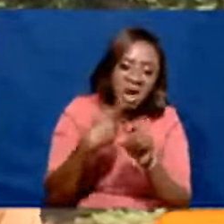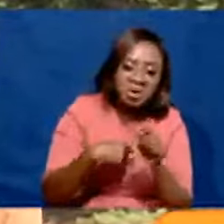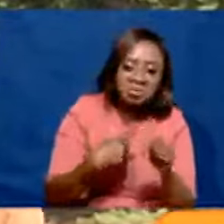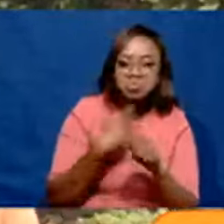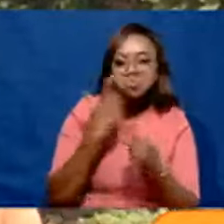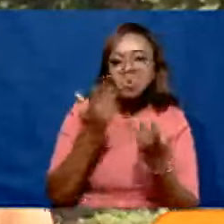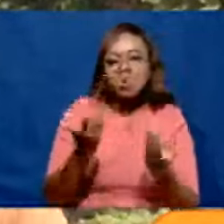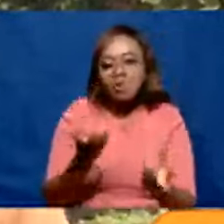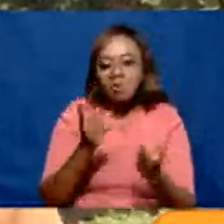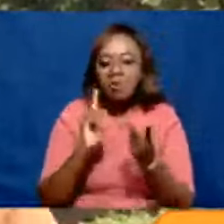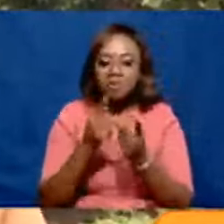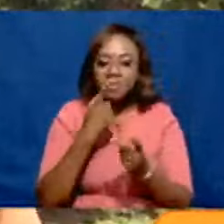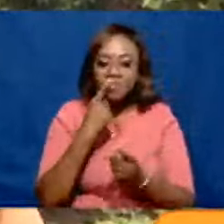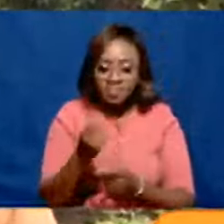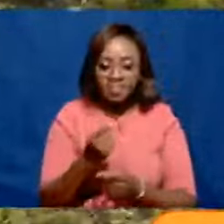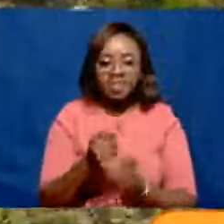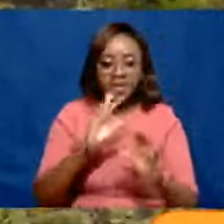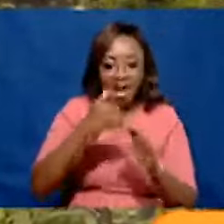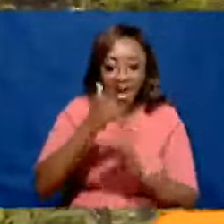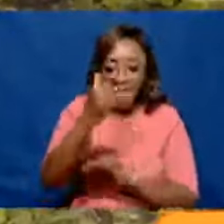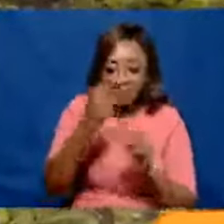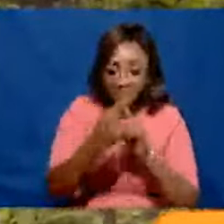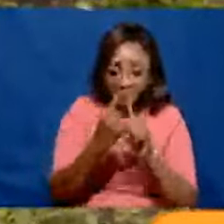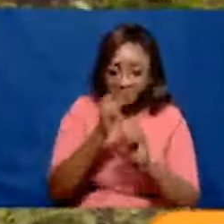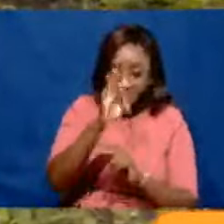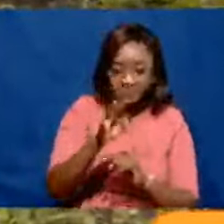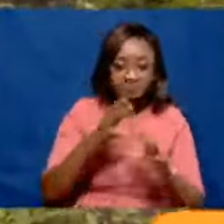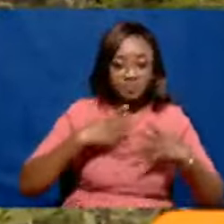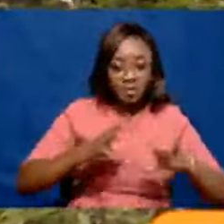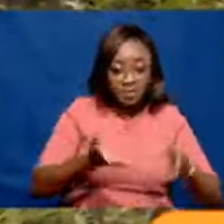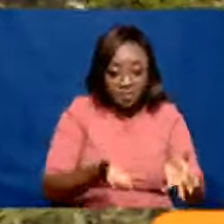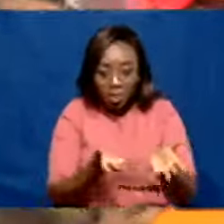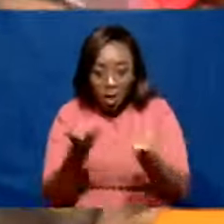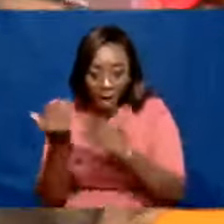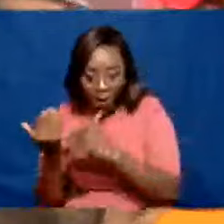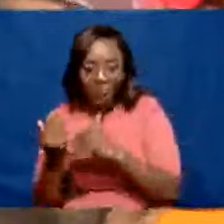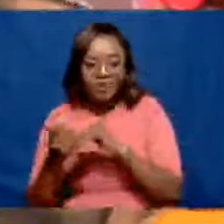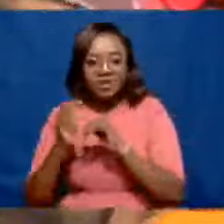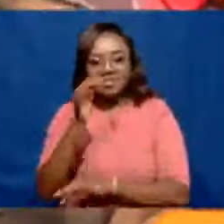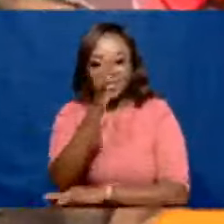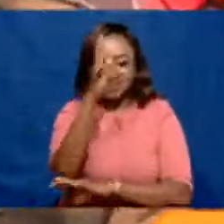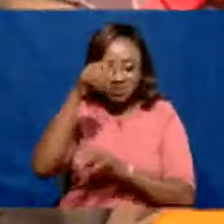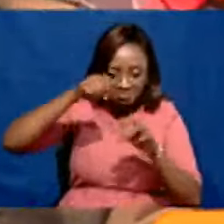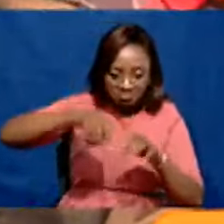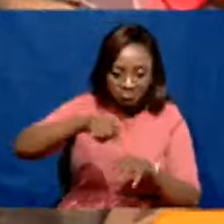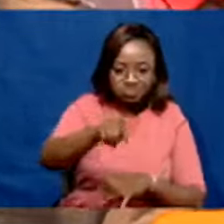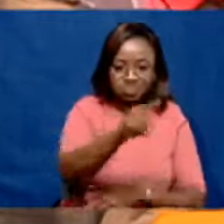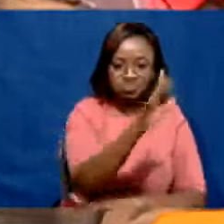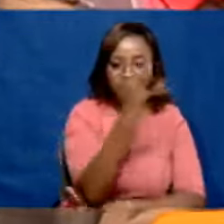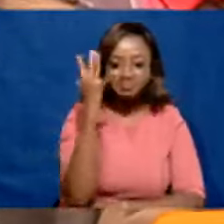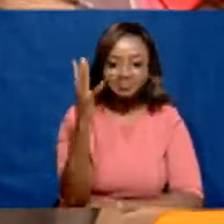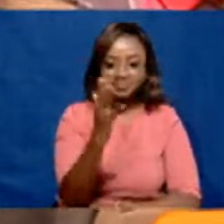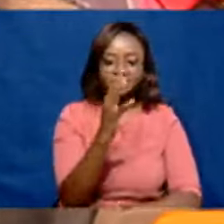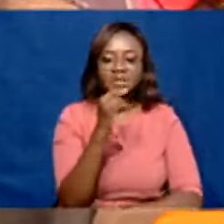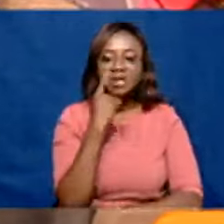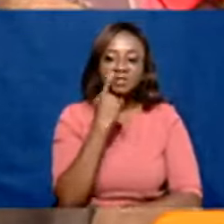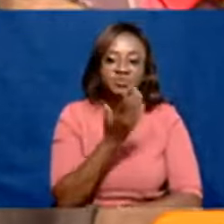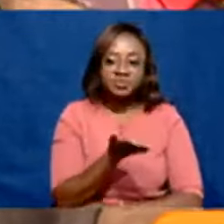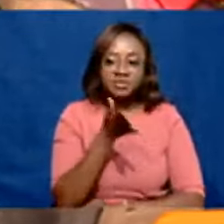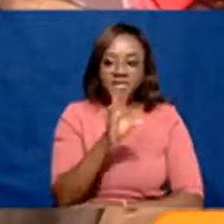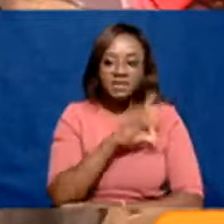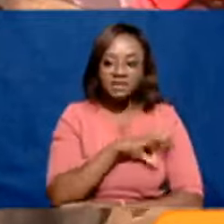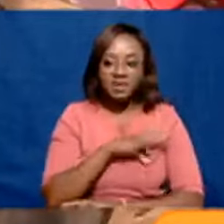community wanatoka, KFS inaendelea kulinda hiyo msitu. It is a way the community benefits by planting trees, and they can also